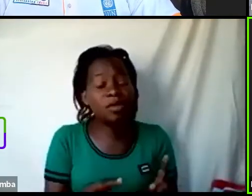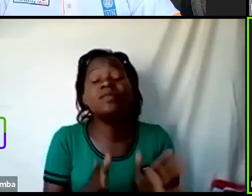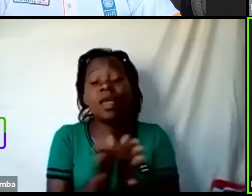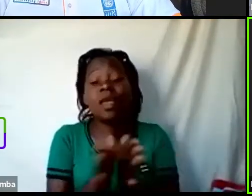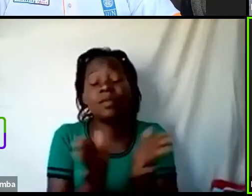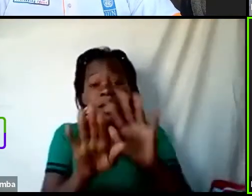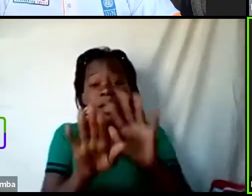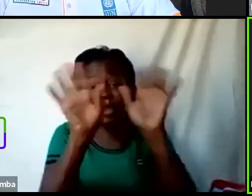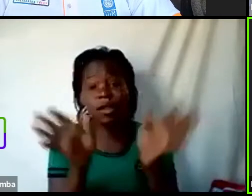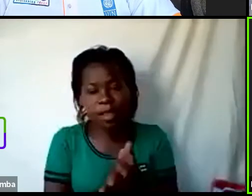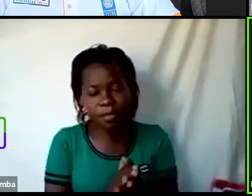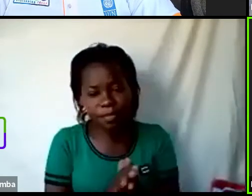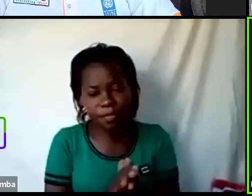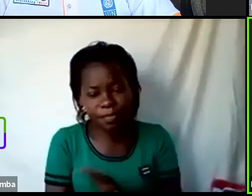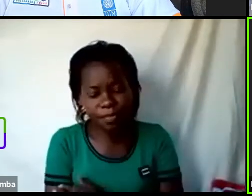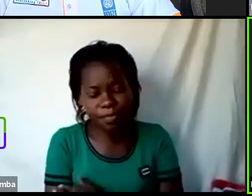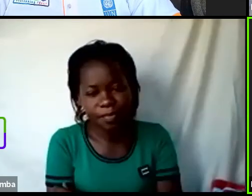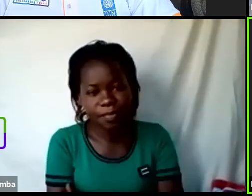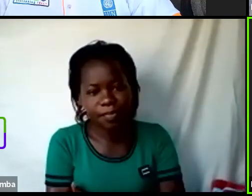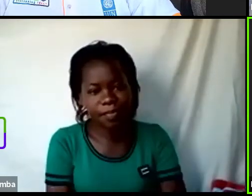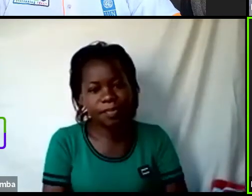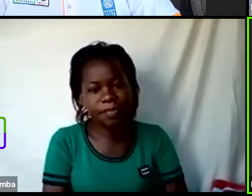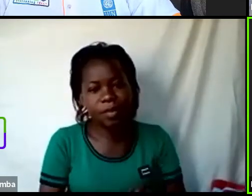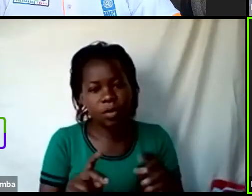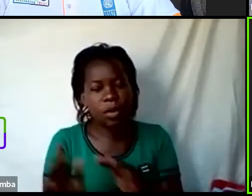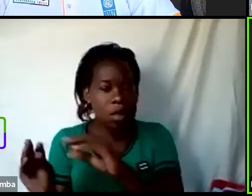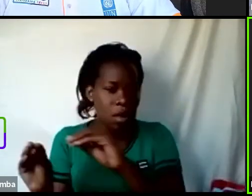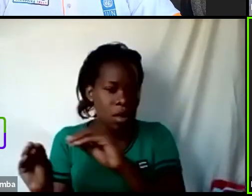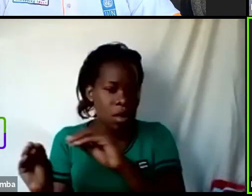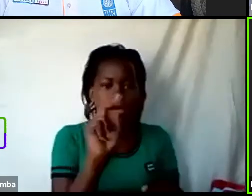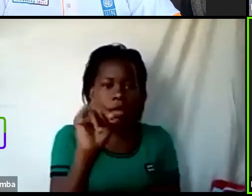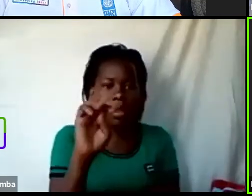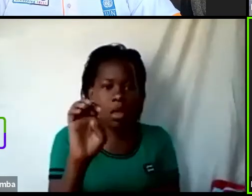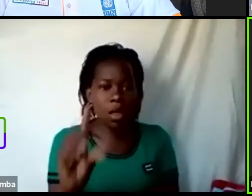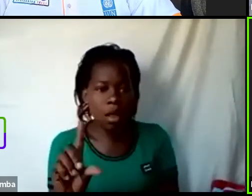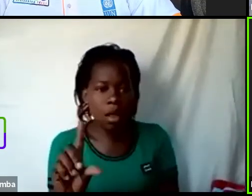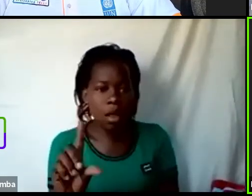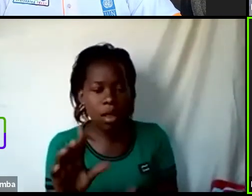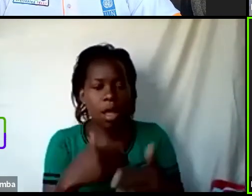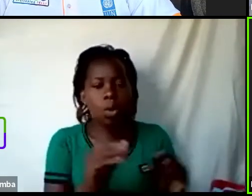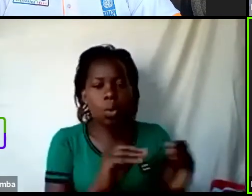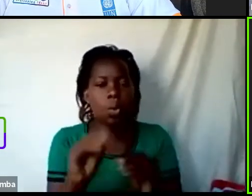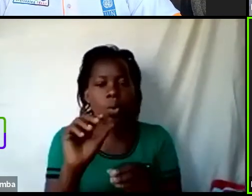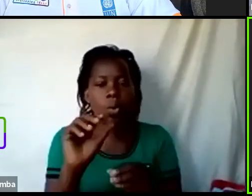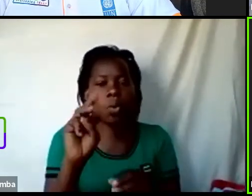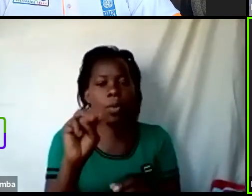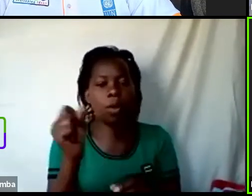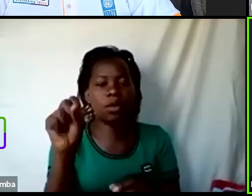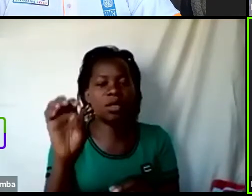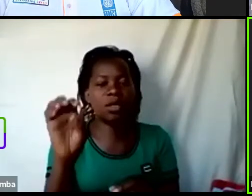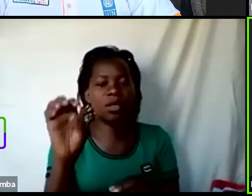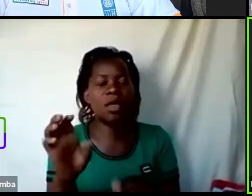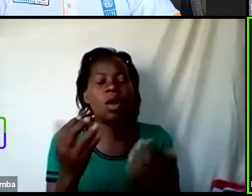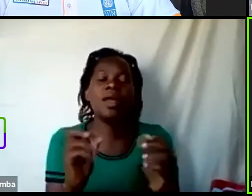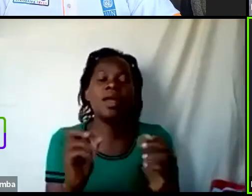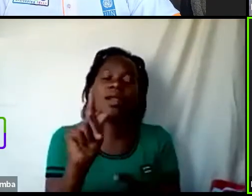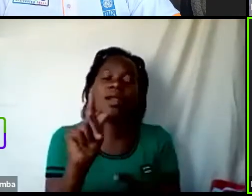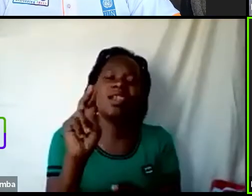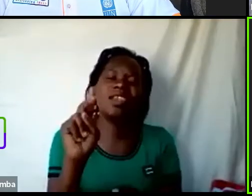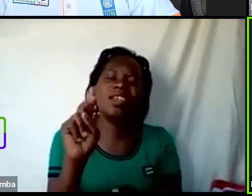that in a little bit. Let me come back to you, Daniel, for a moment, and then we'll go to Moses and Robert first. Daniel, there's a very important point raised